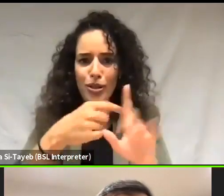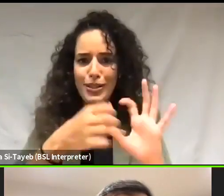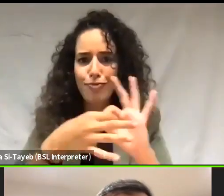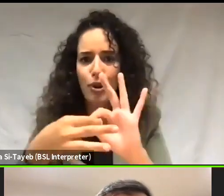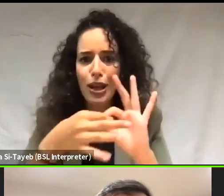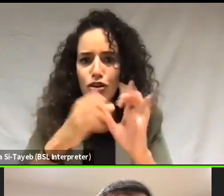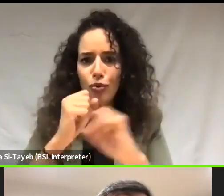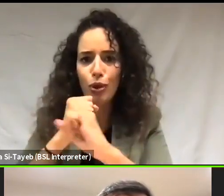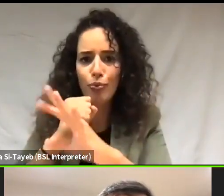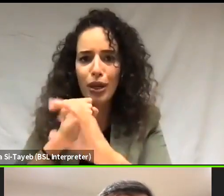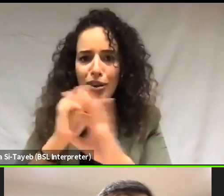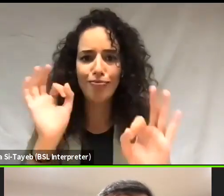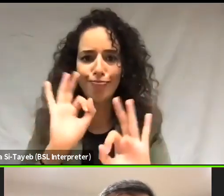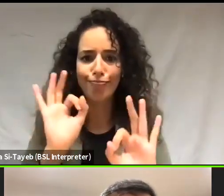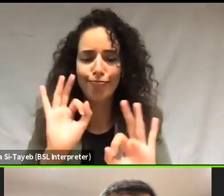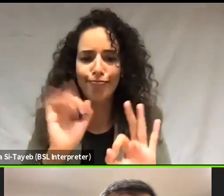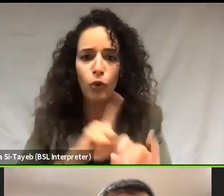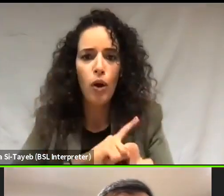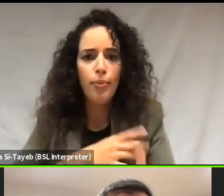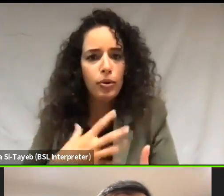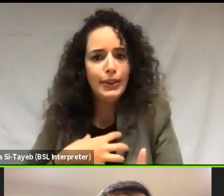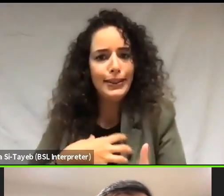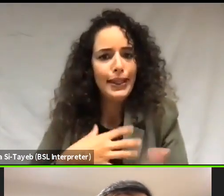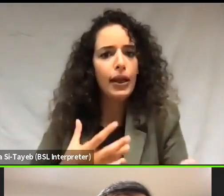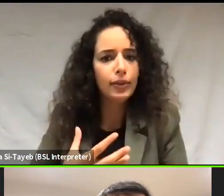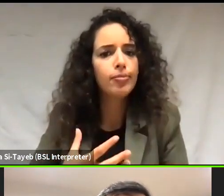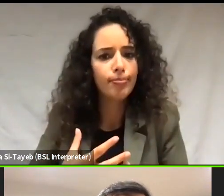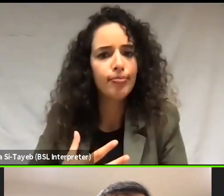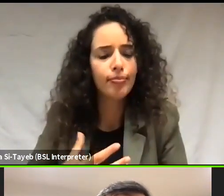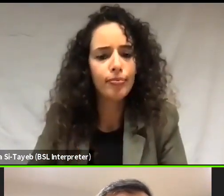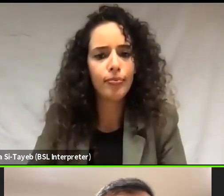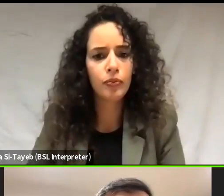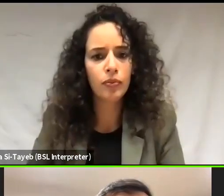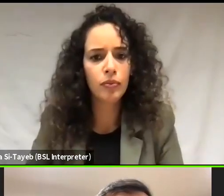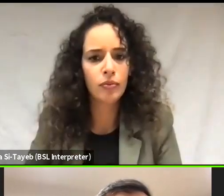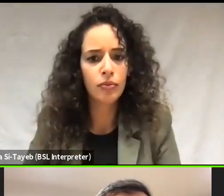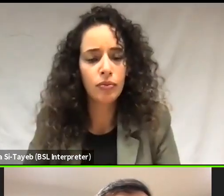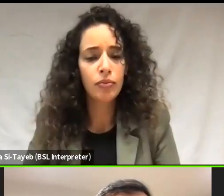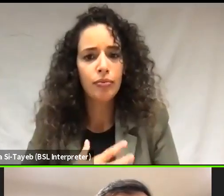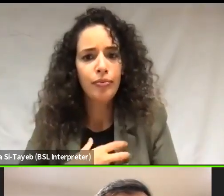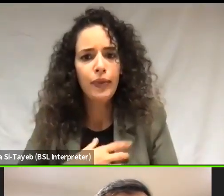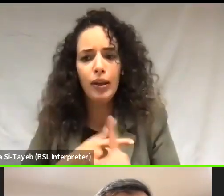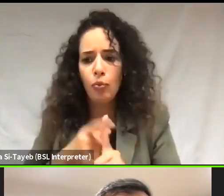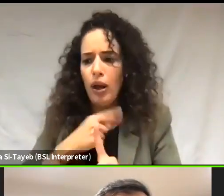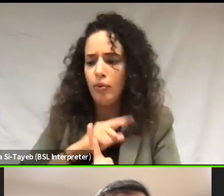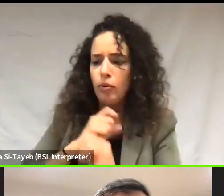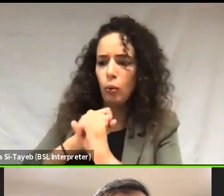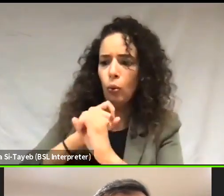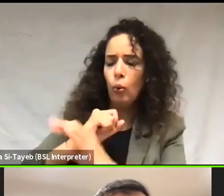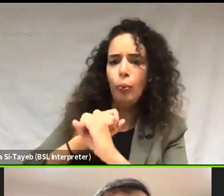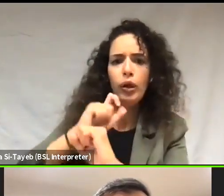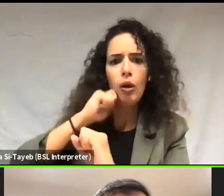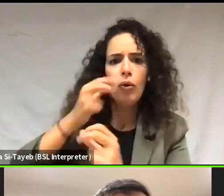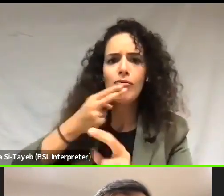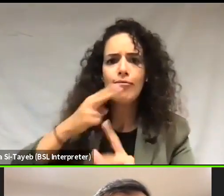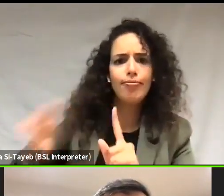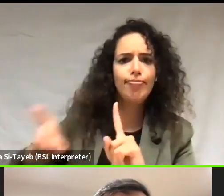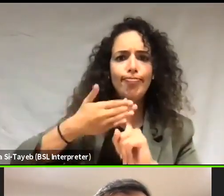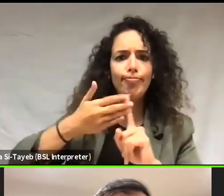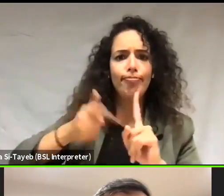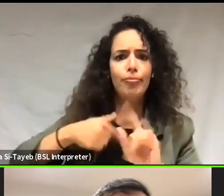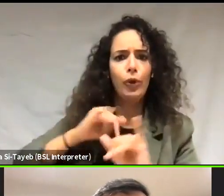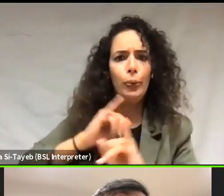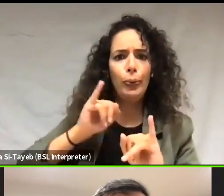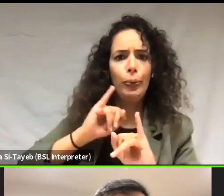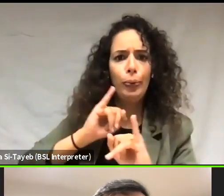are scared from whatever background they've got about the media. We, as Finsbury